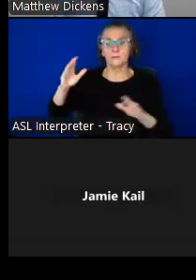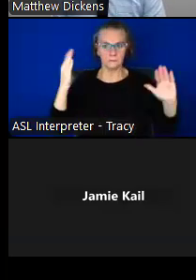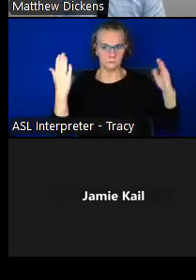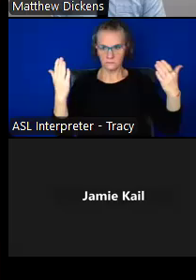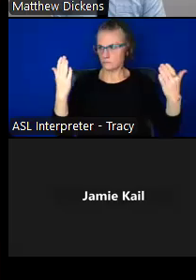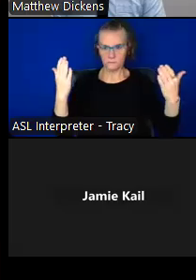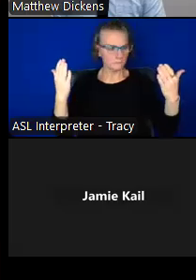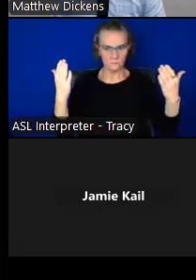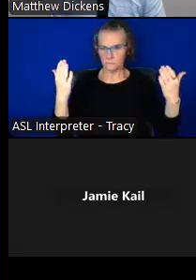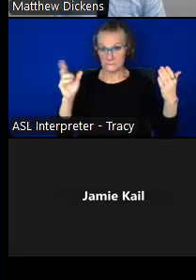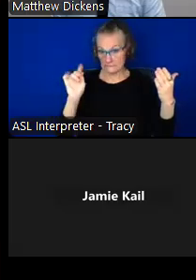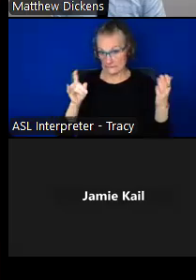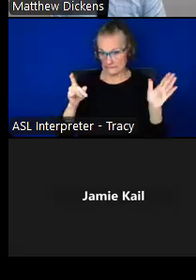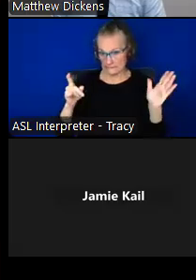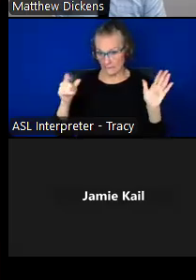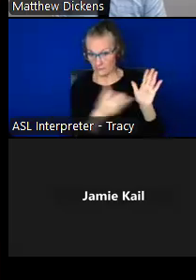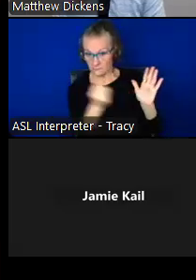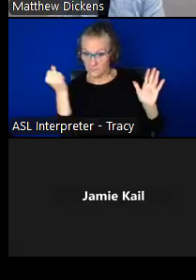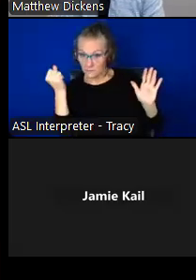or not exploitation is occurring.